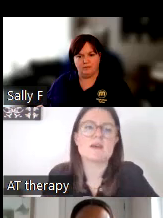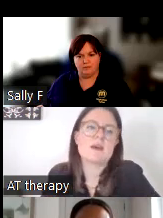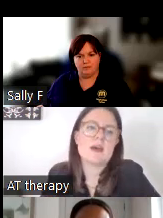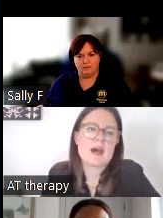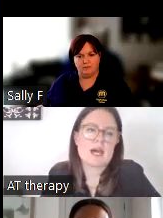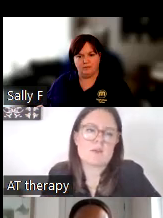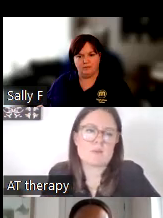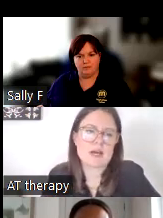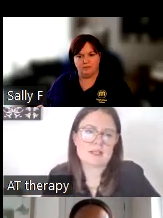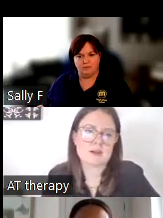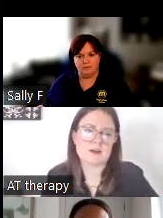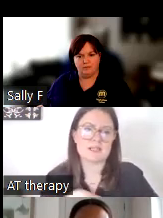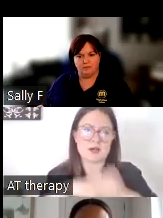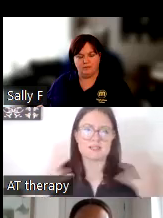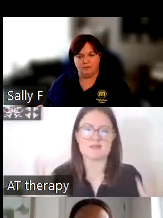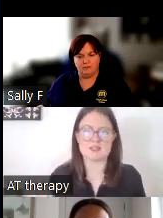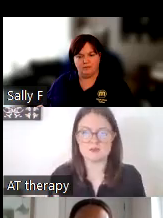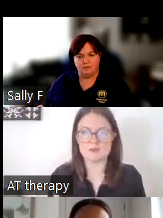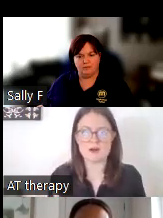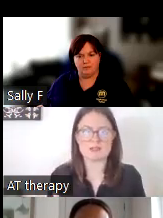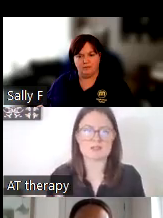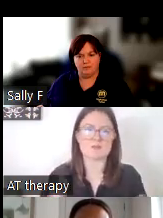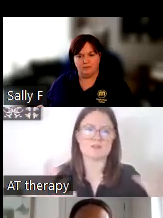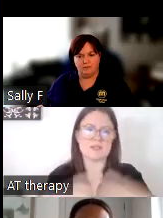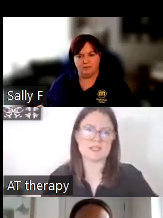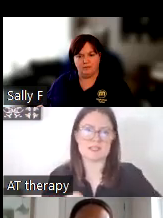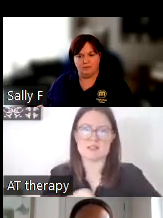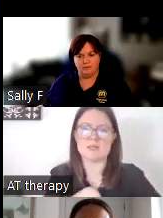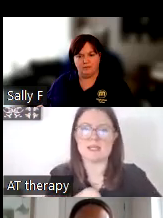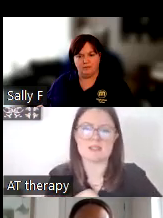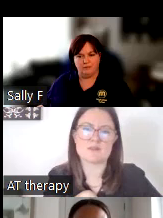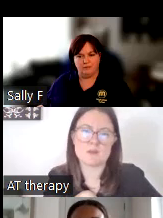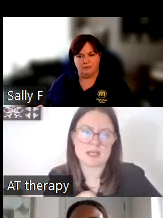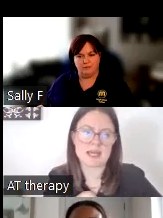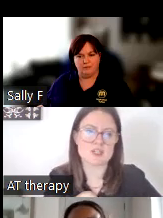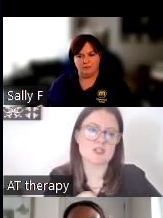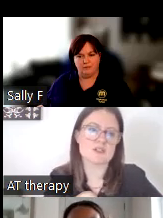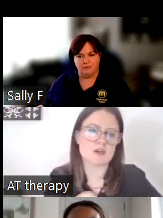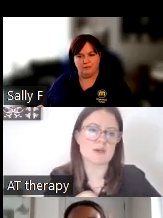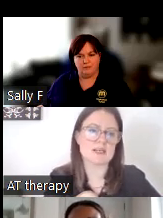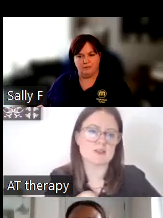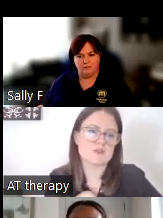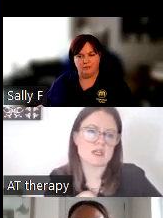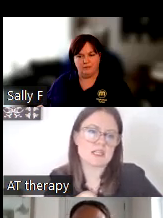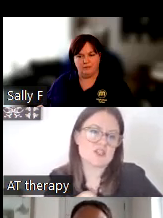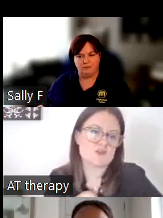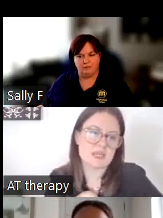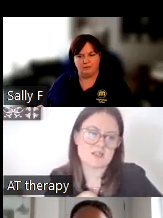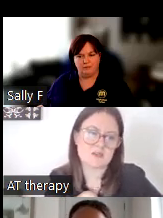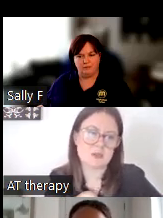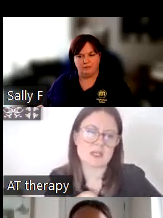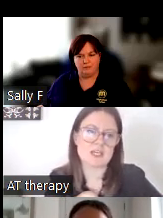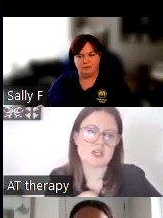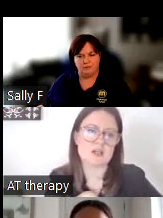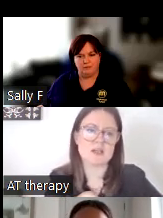with? And Makaton, as part of our toolbox, would feed into the means of communication. So it's another additional